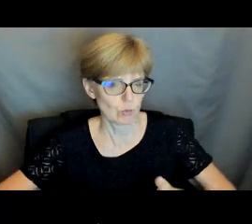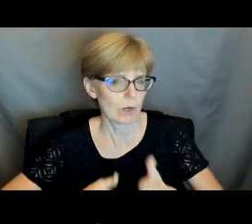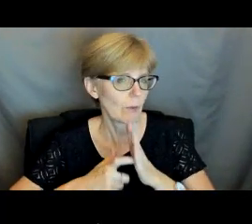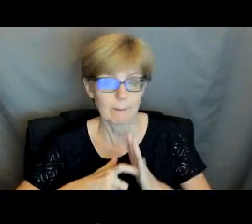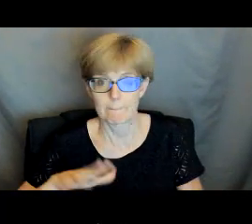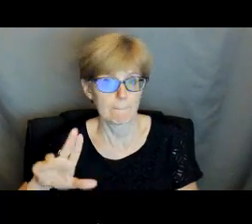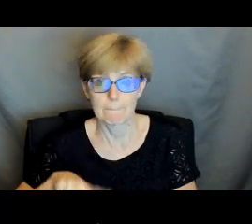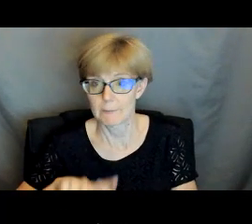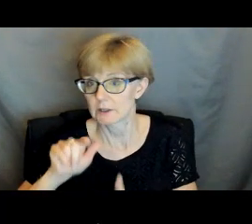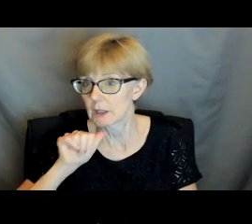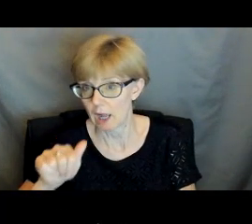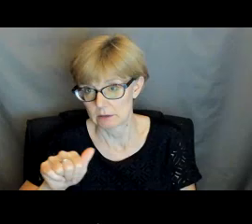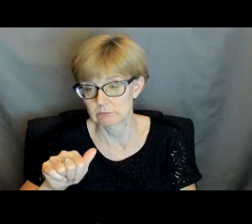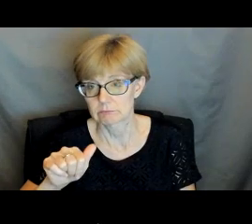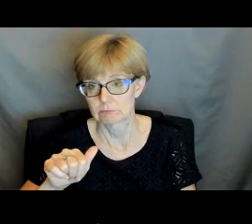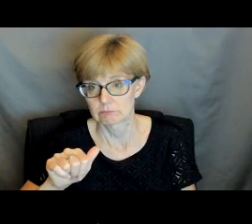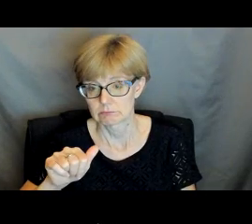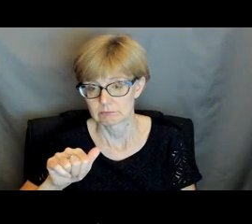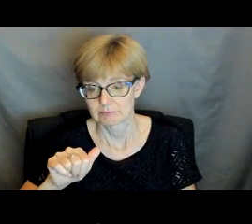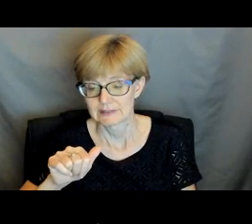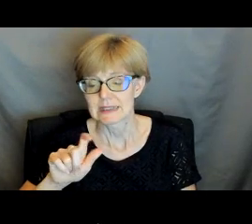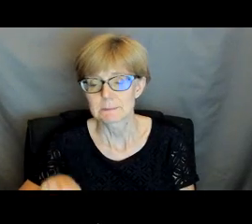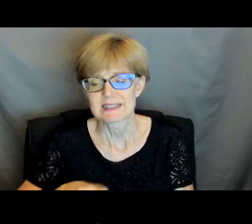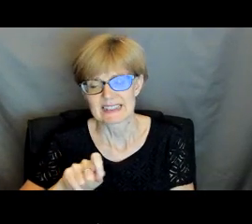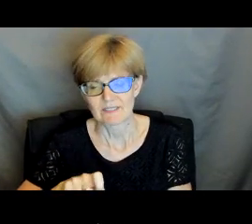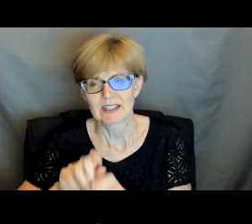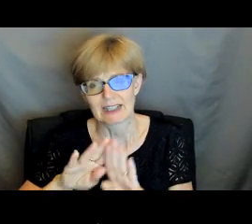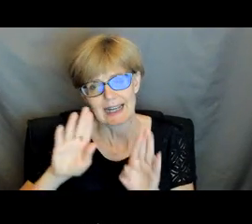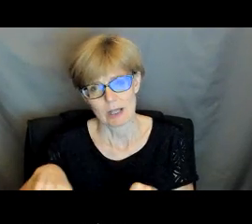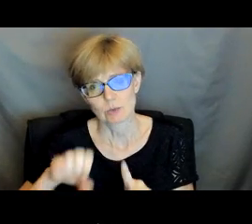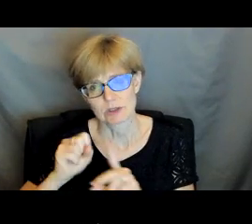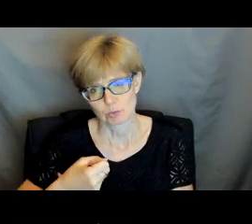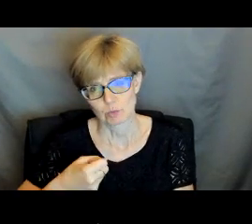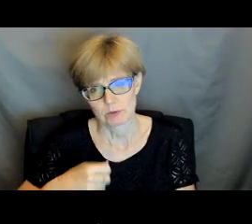not, especially in a housing situation.